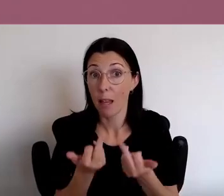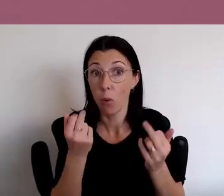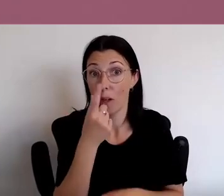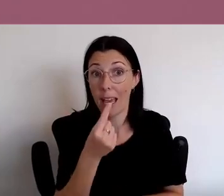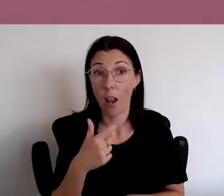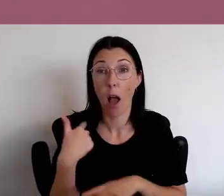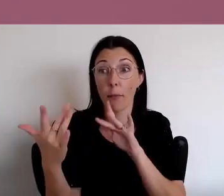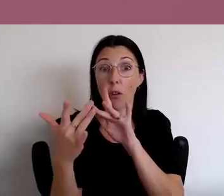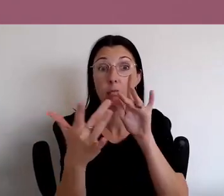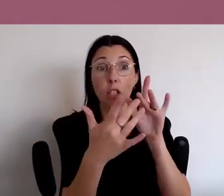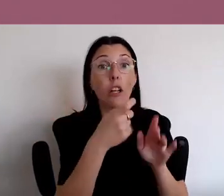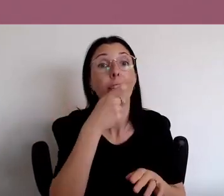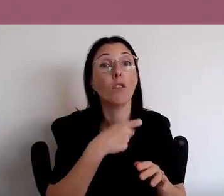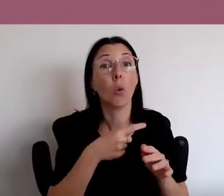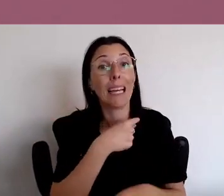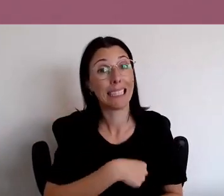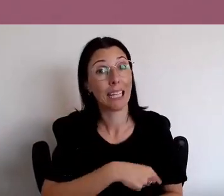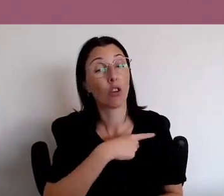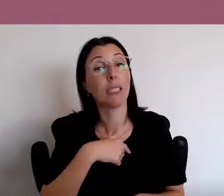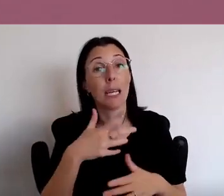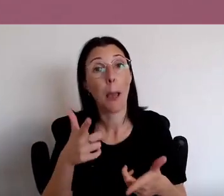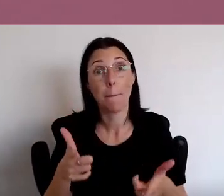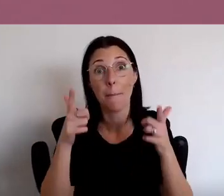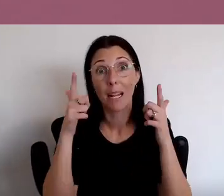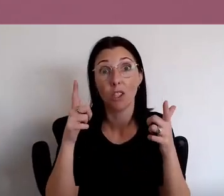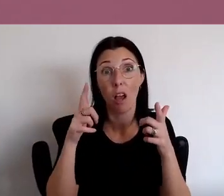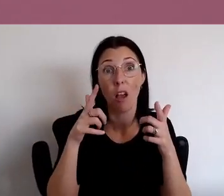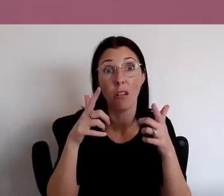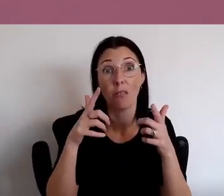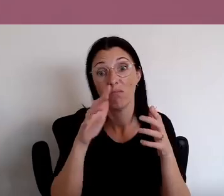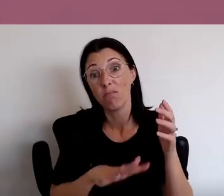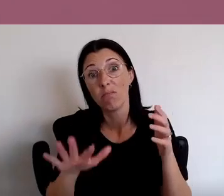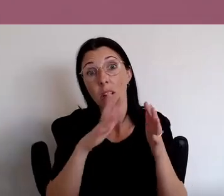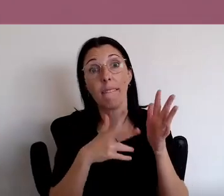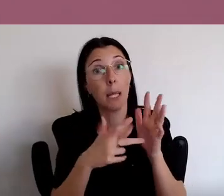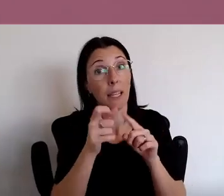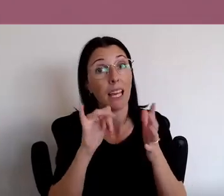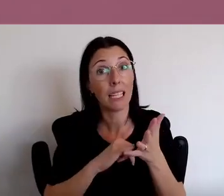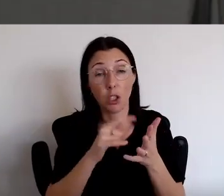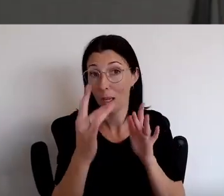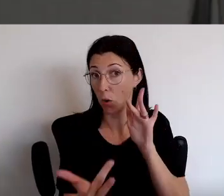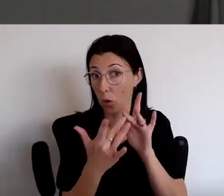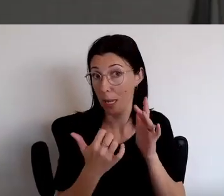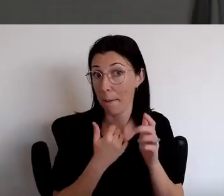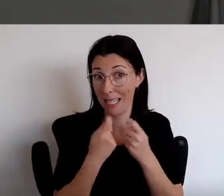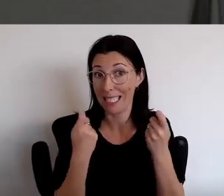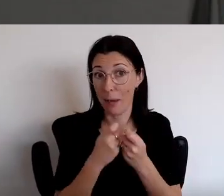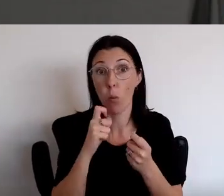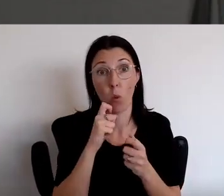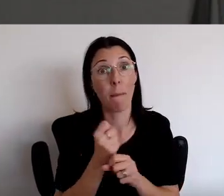few integrity managers across the VPS, so feel free to get in touch with my team and we can make that available. Thank